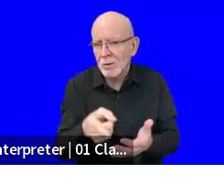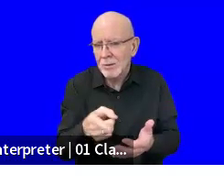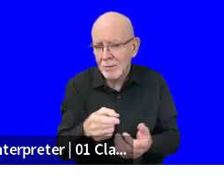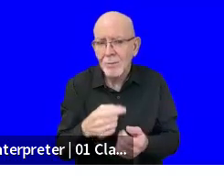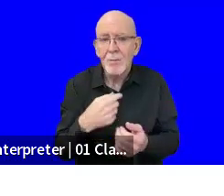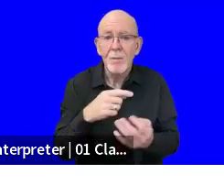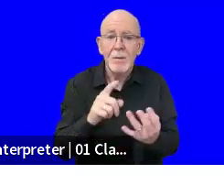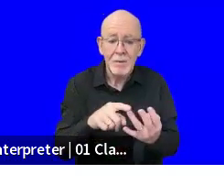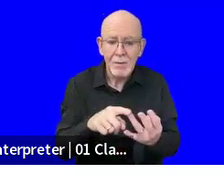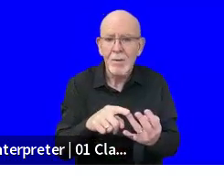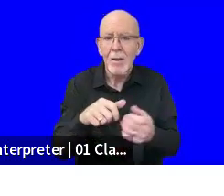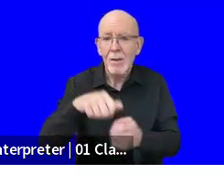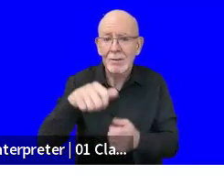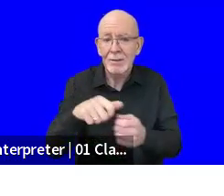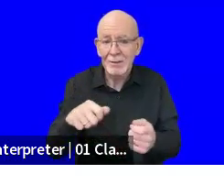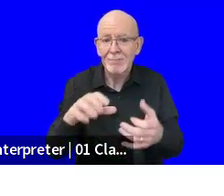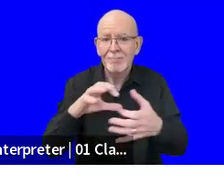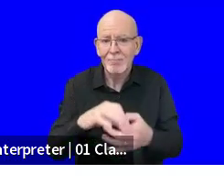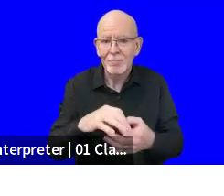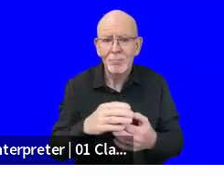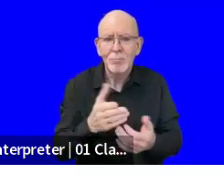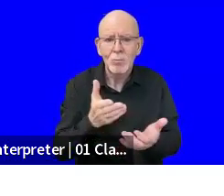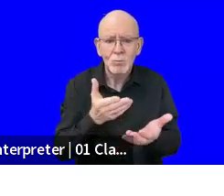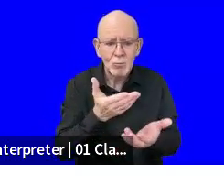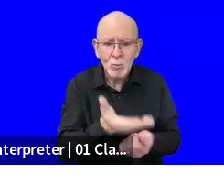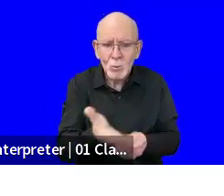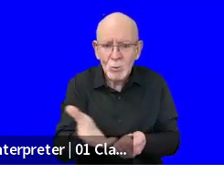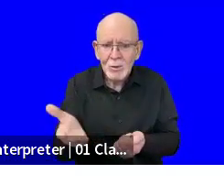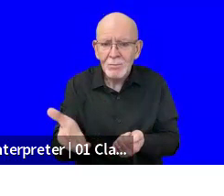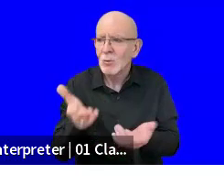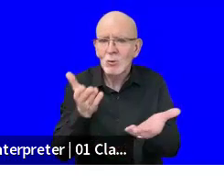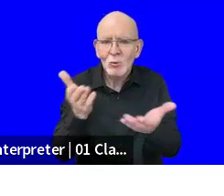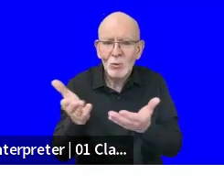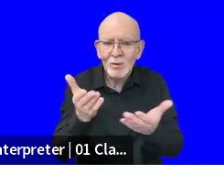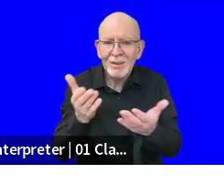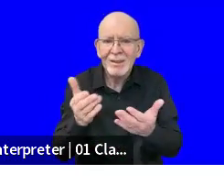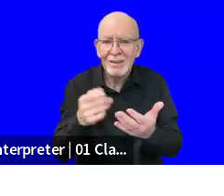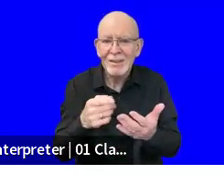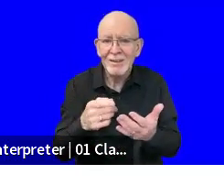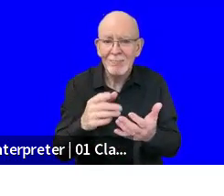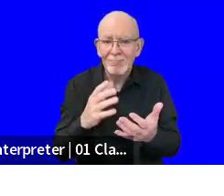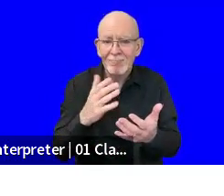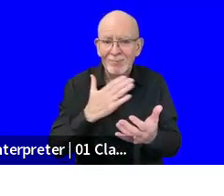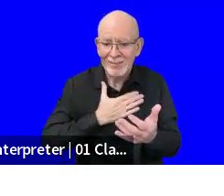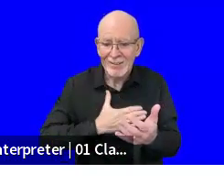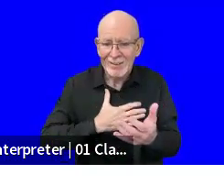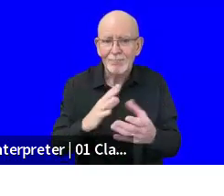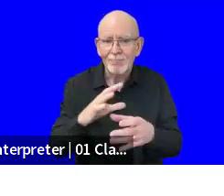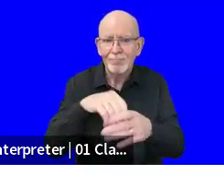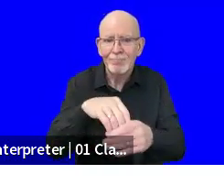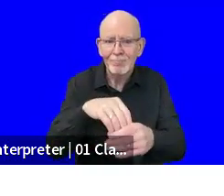of what are the met and unmet needs of people with disability. And finally, we have